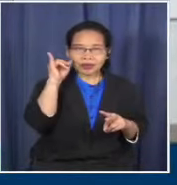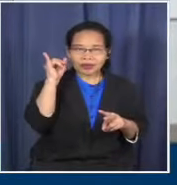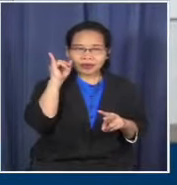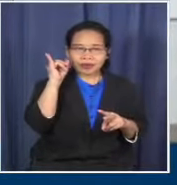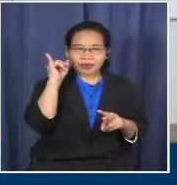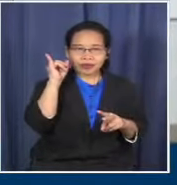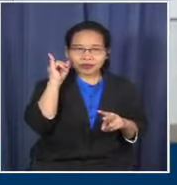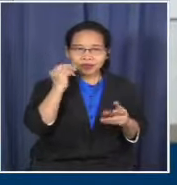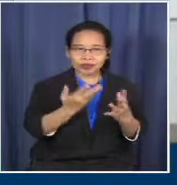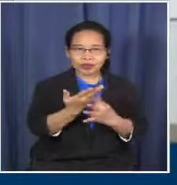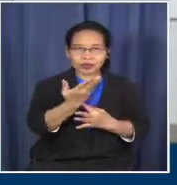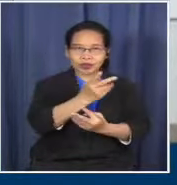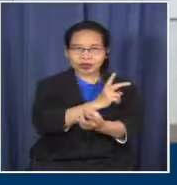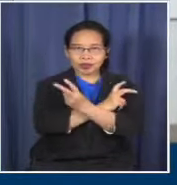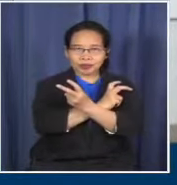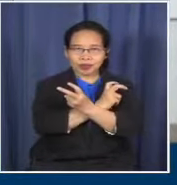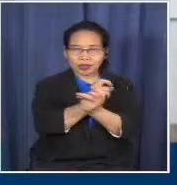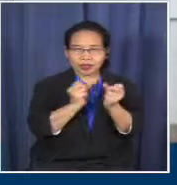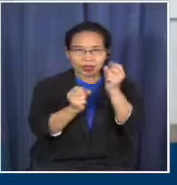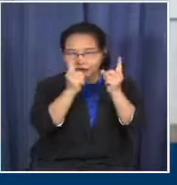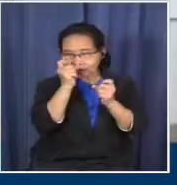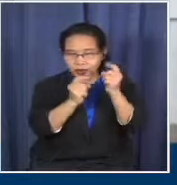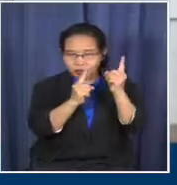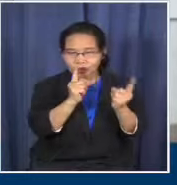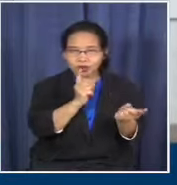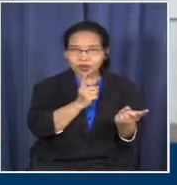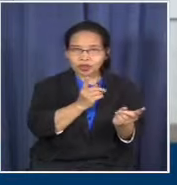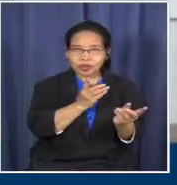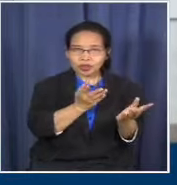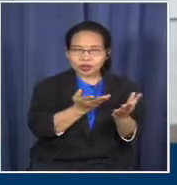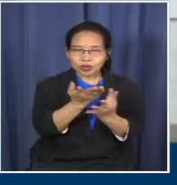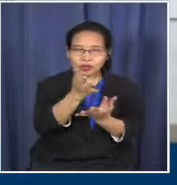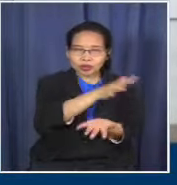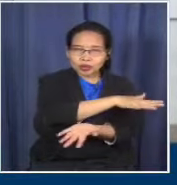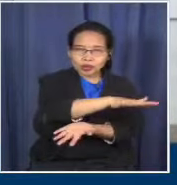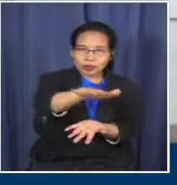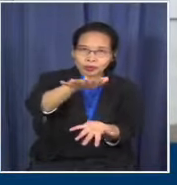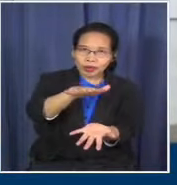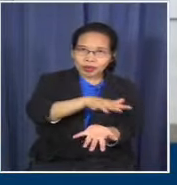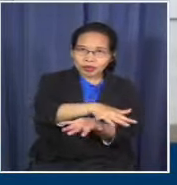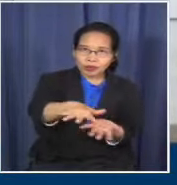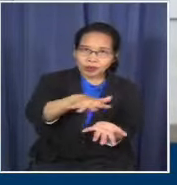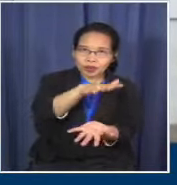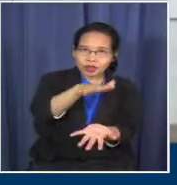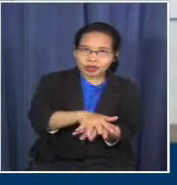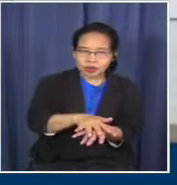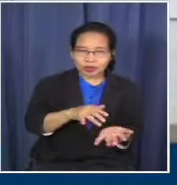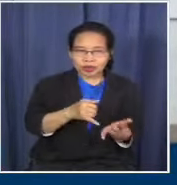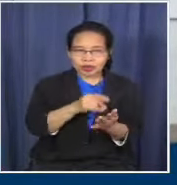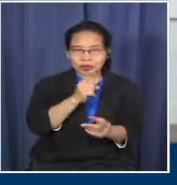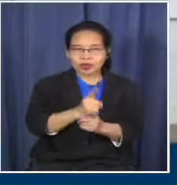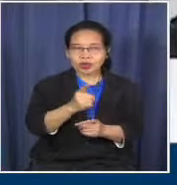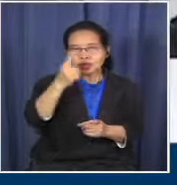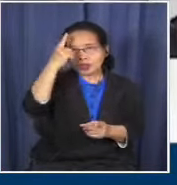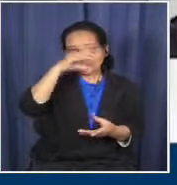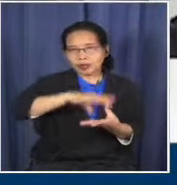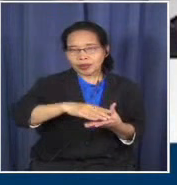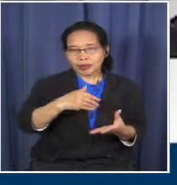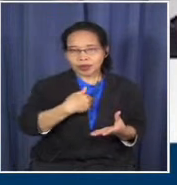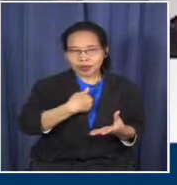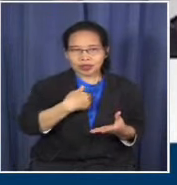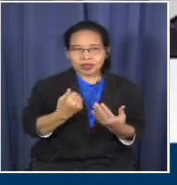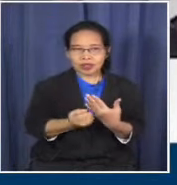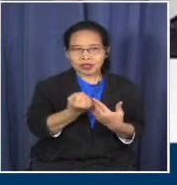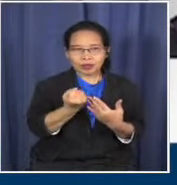And that is the source of visible things through chemical reaction, through proper combination. And it is